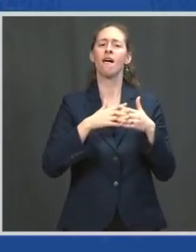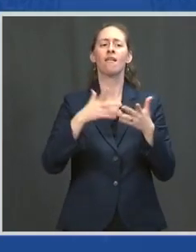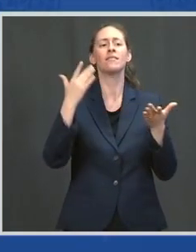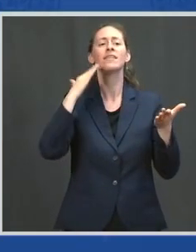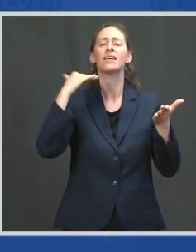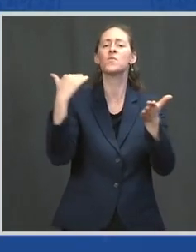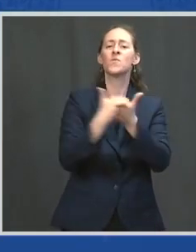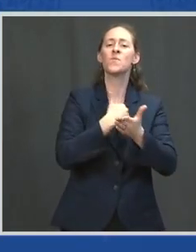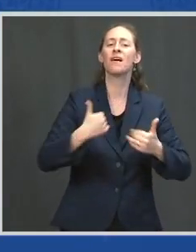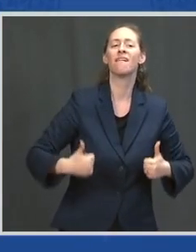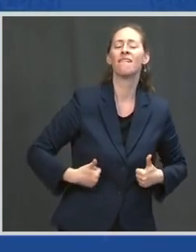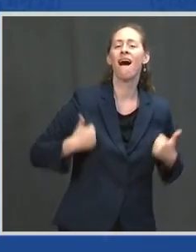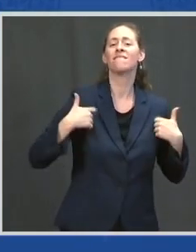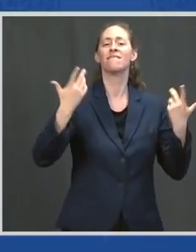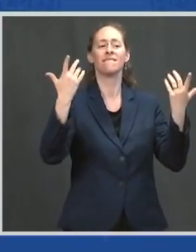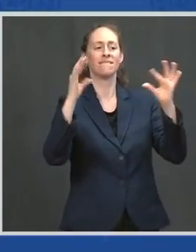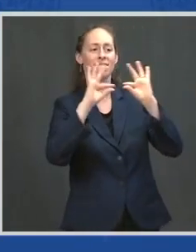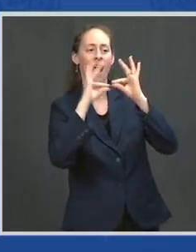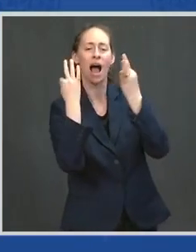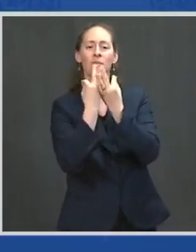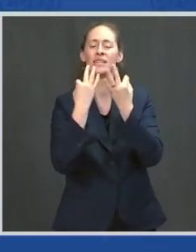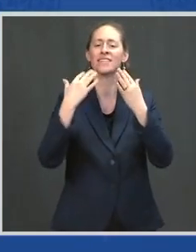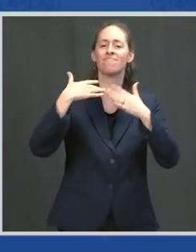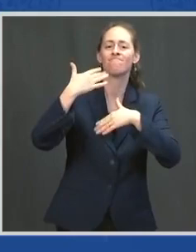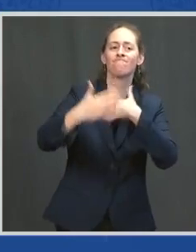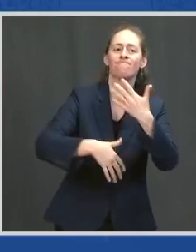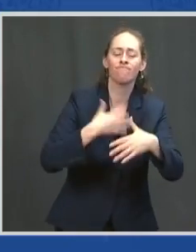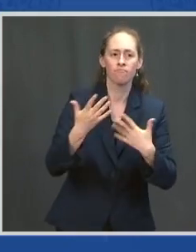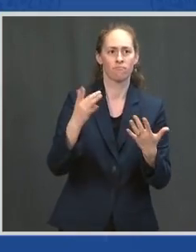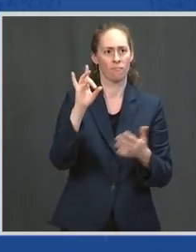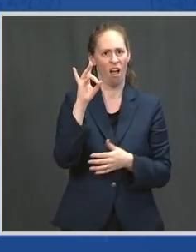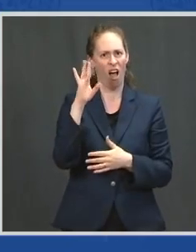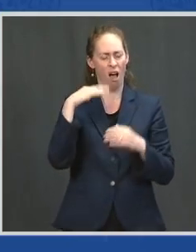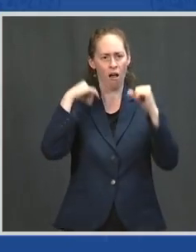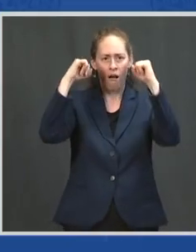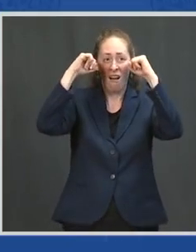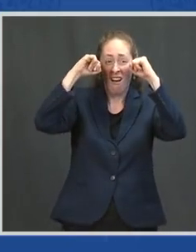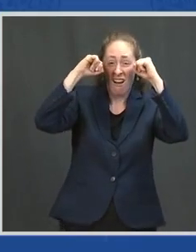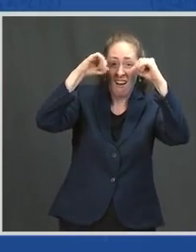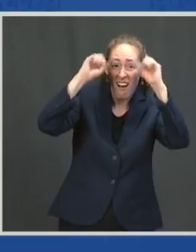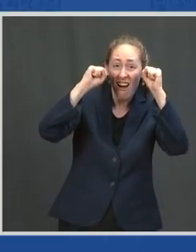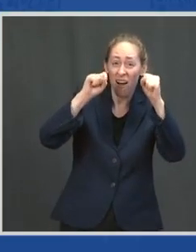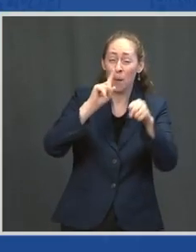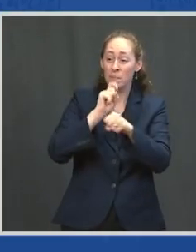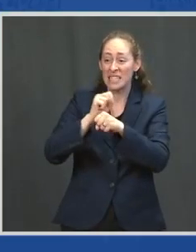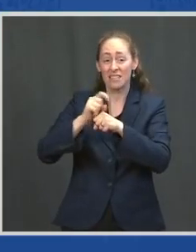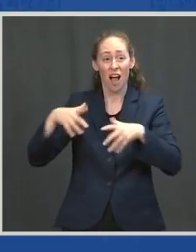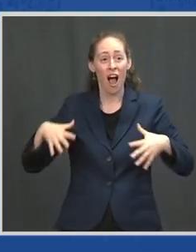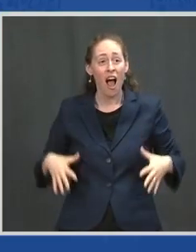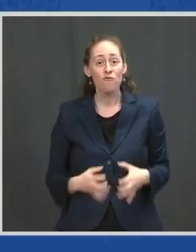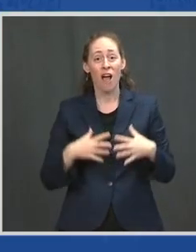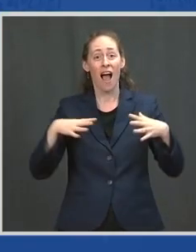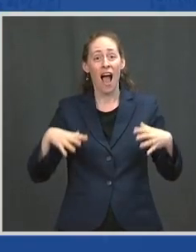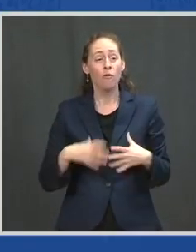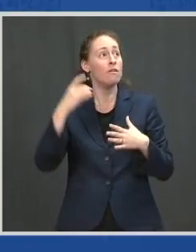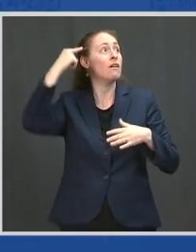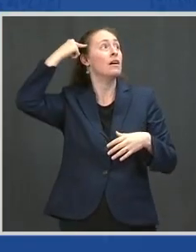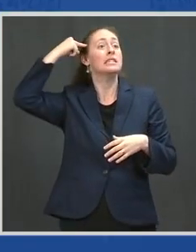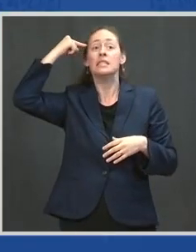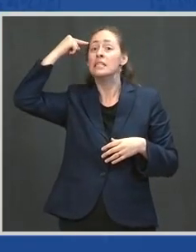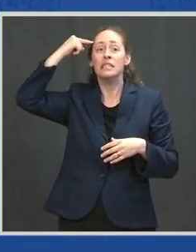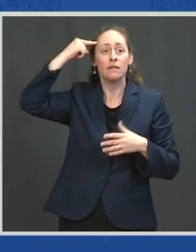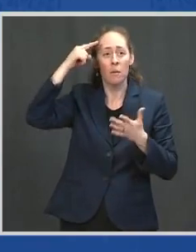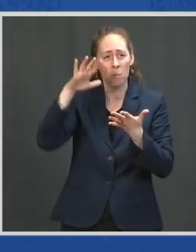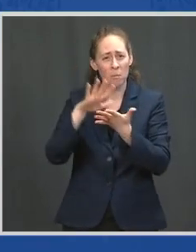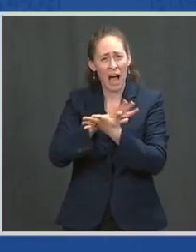family. And in the midst, I couldn't believe it, but in the midst of labor, here she was, worried about getting in her paper on